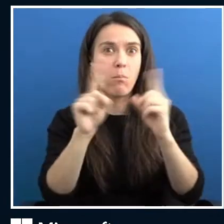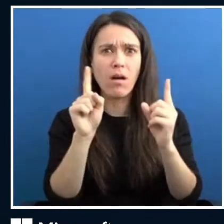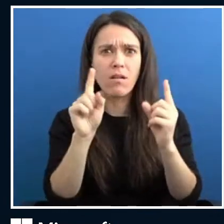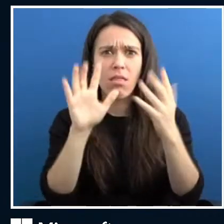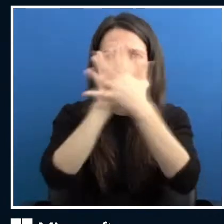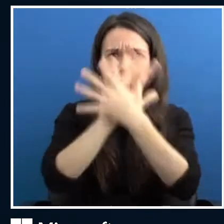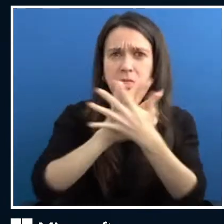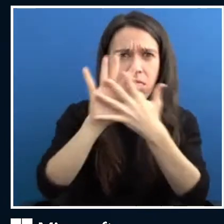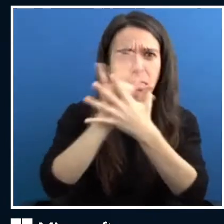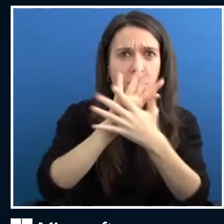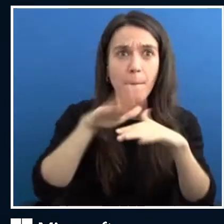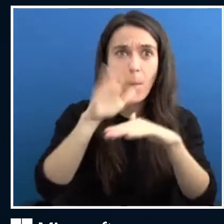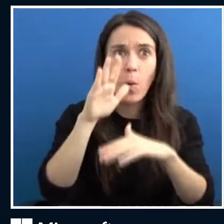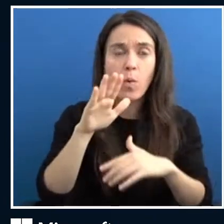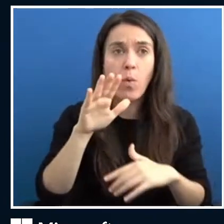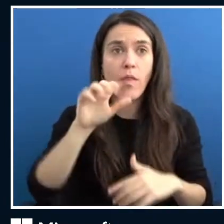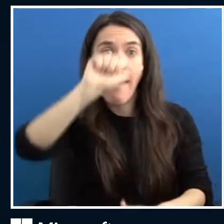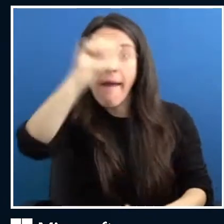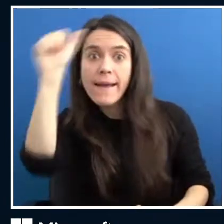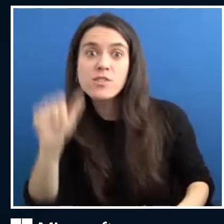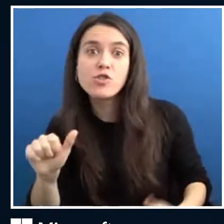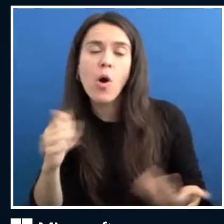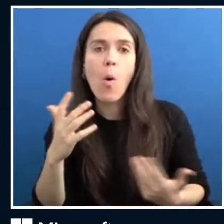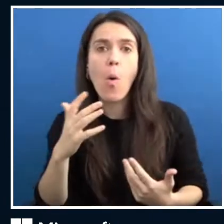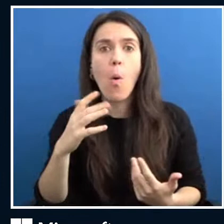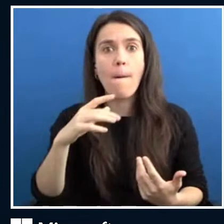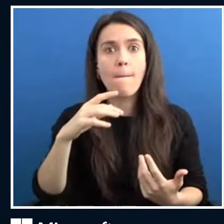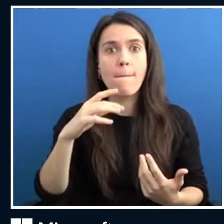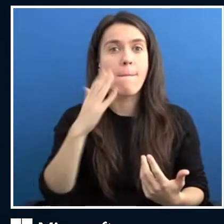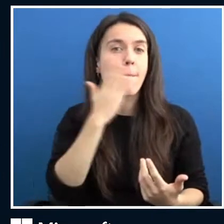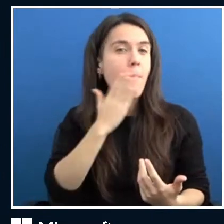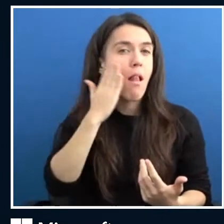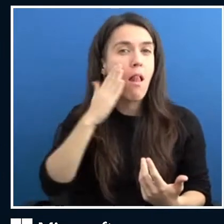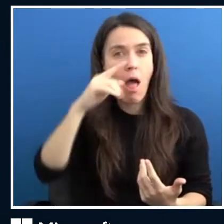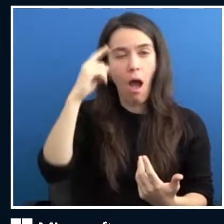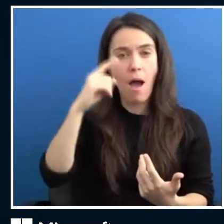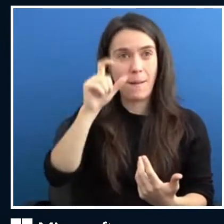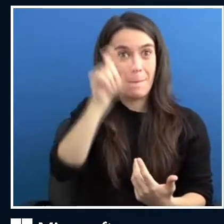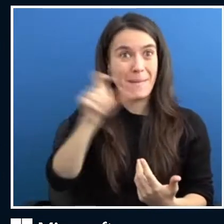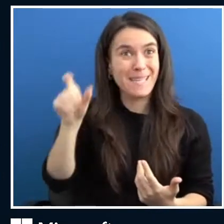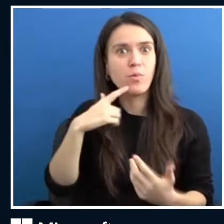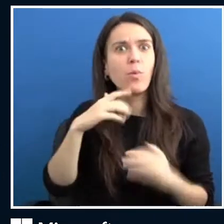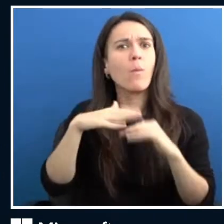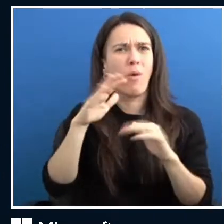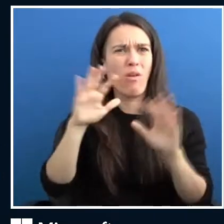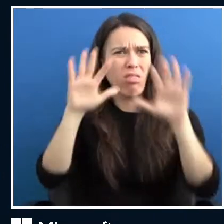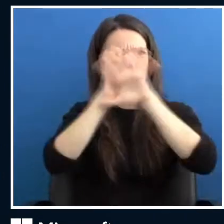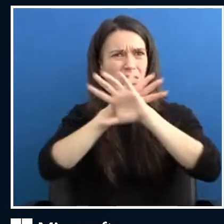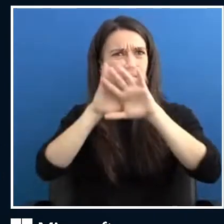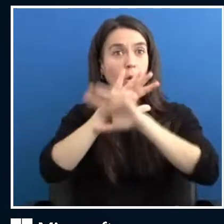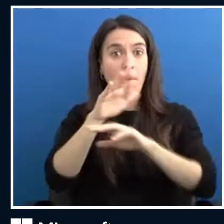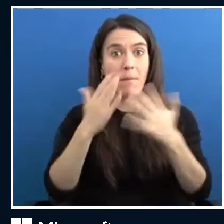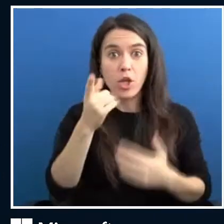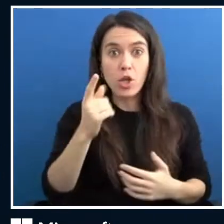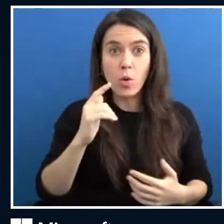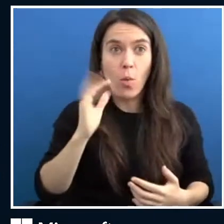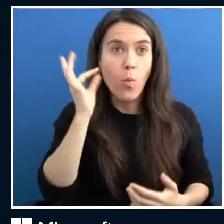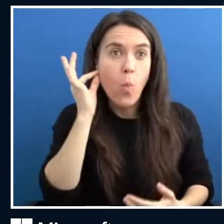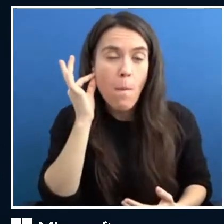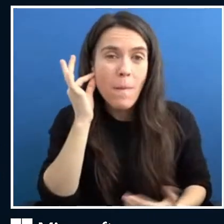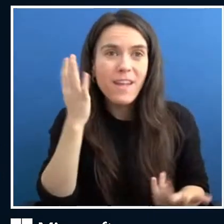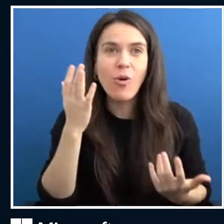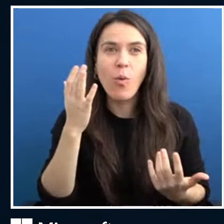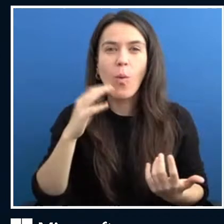are 100 times more likely to be misidentified. If you're a woman, elderly, or a child, you are more likely to